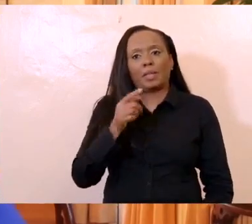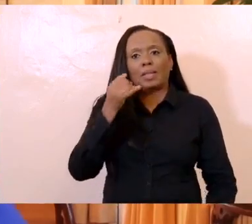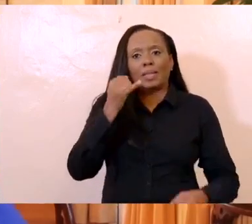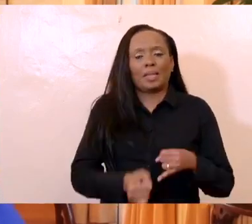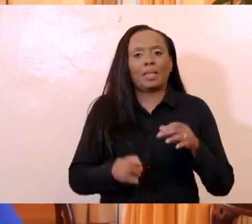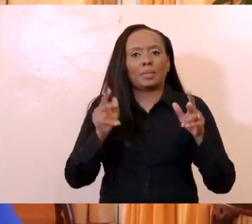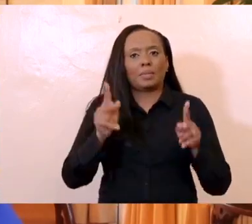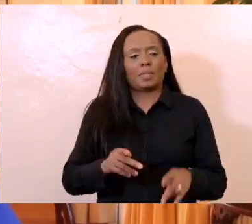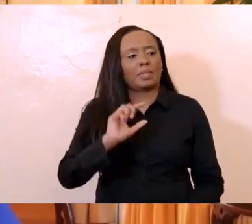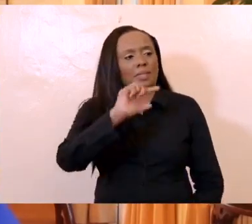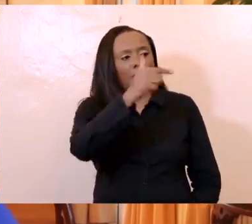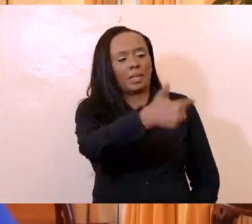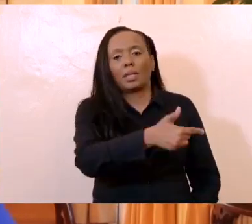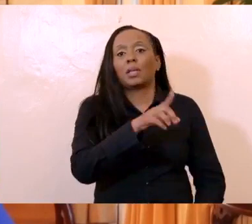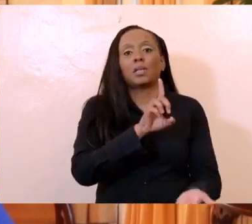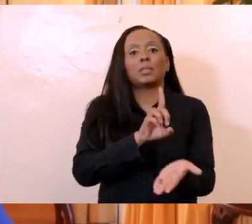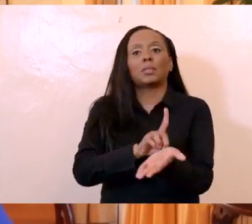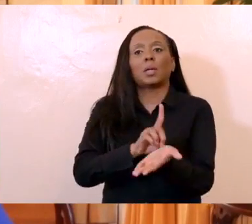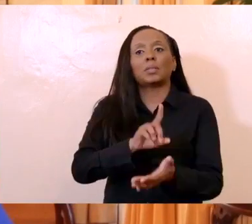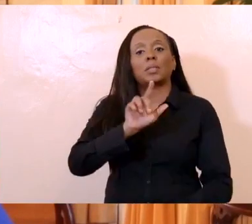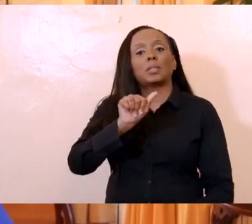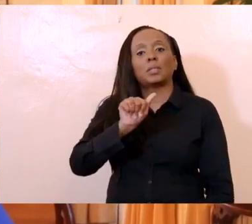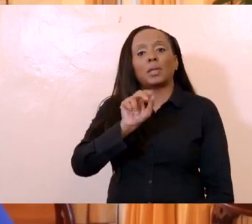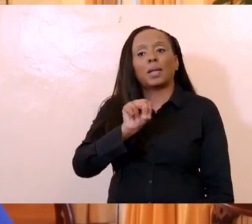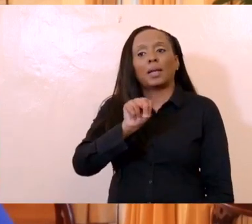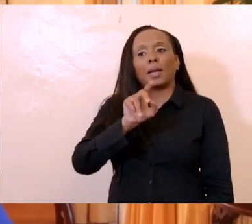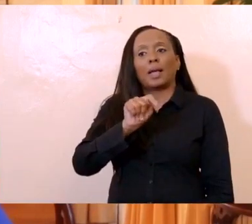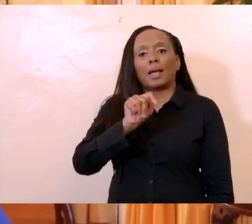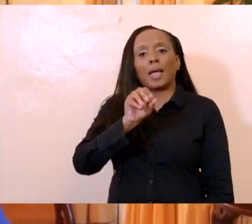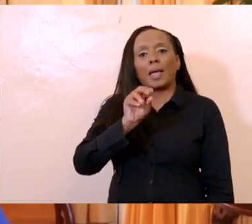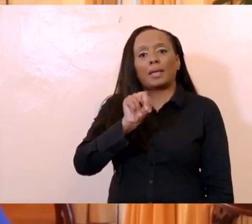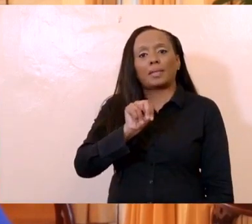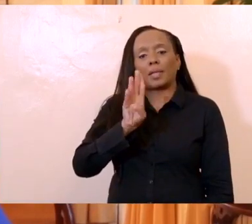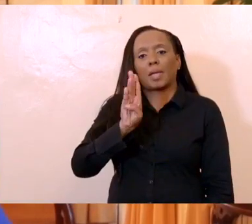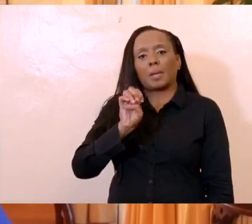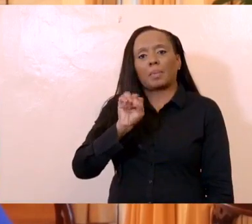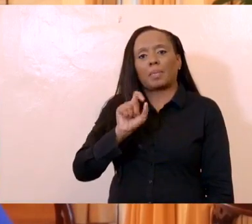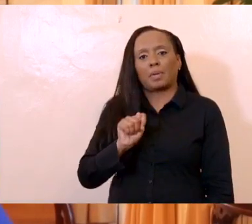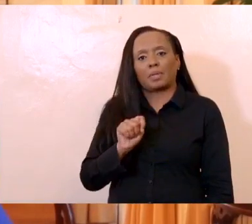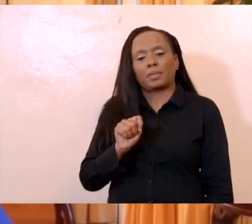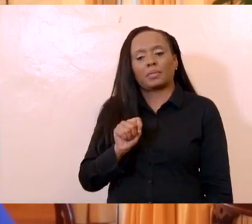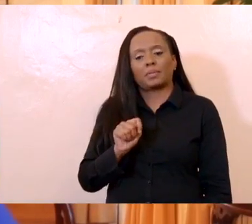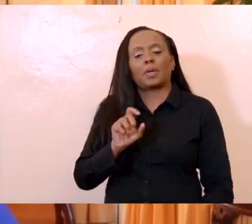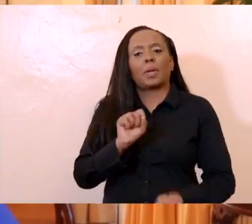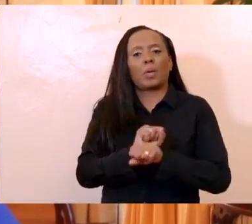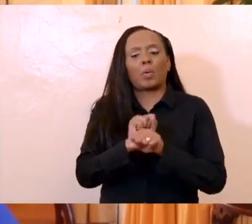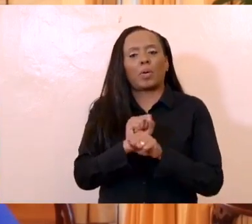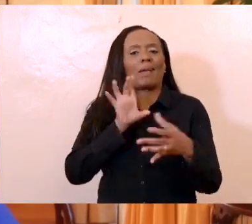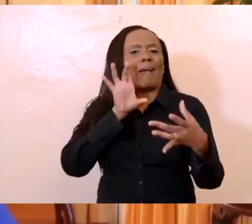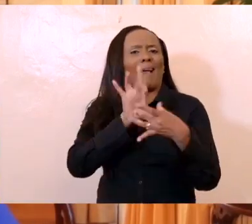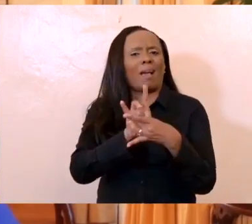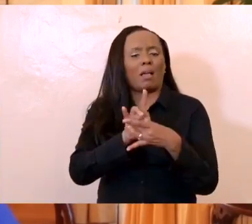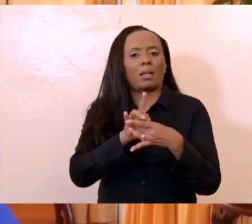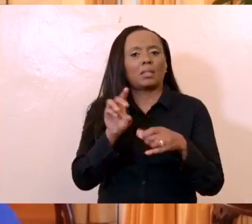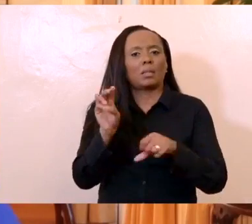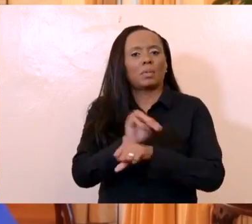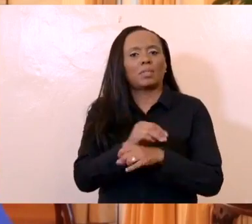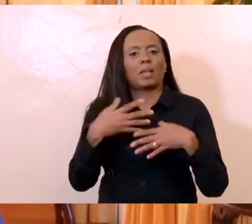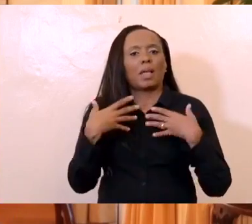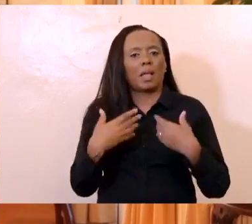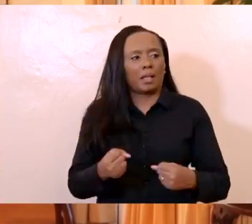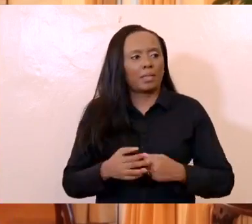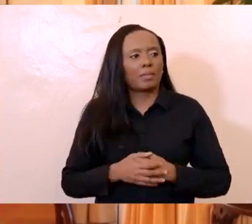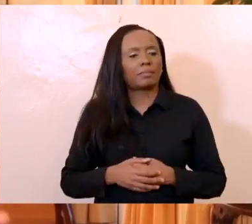be Dr. Anton Best, Public Health Specialist in the Ministry of Health and Wellness. Dr. Best, we've heard